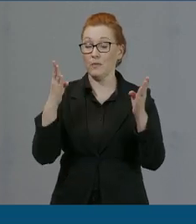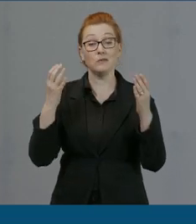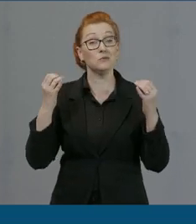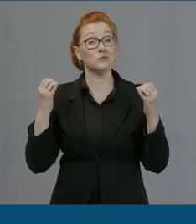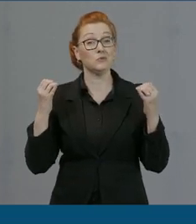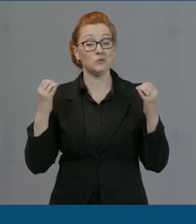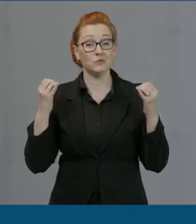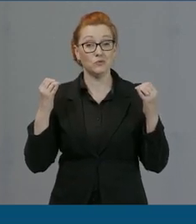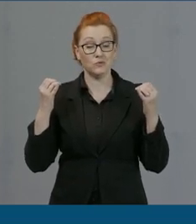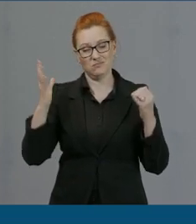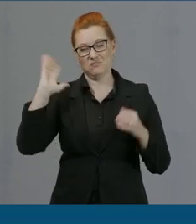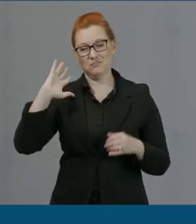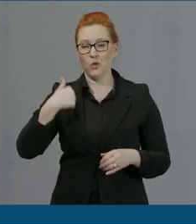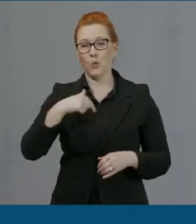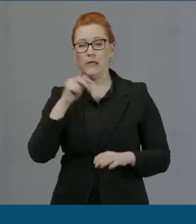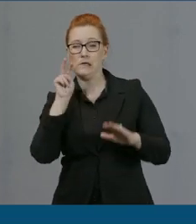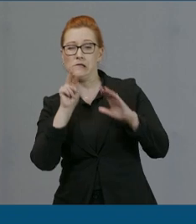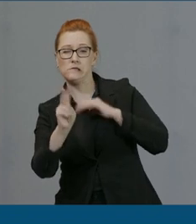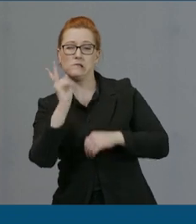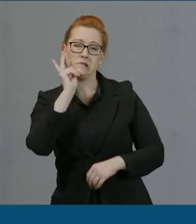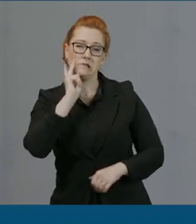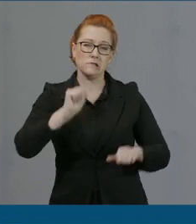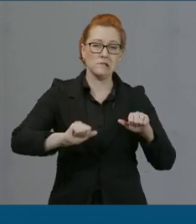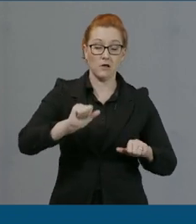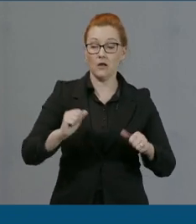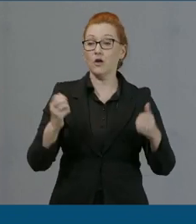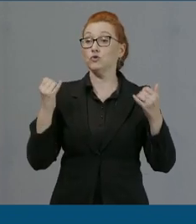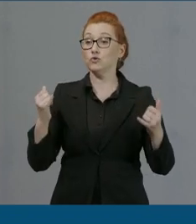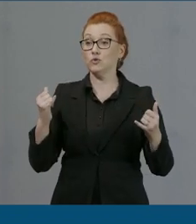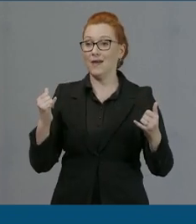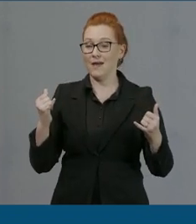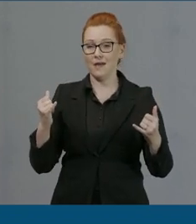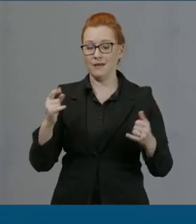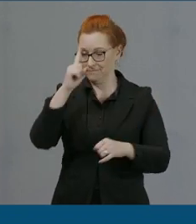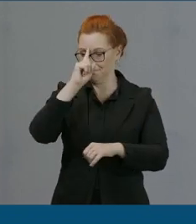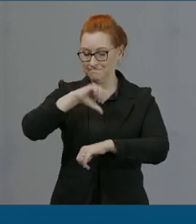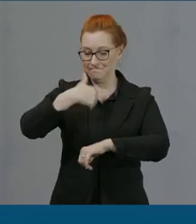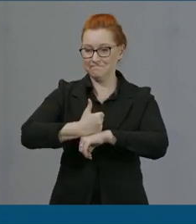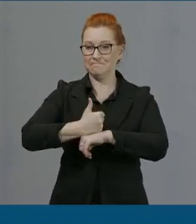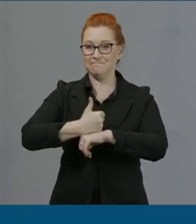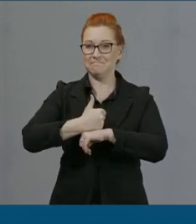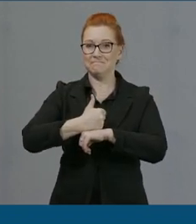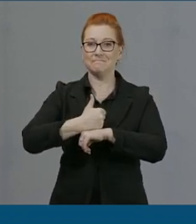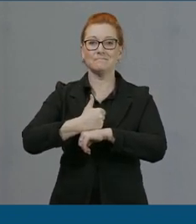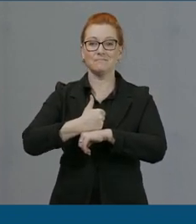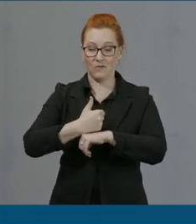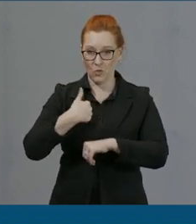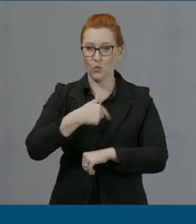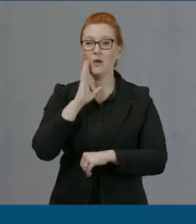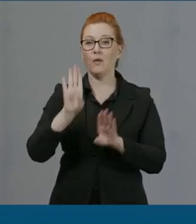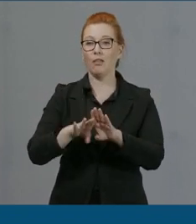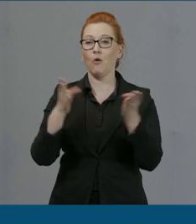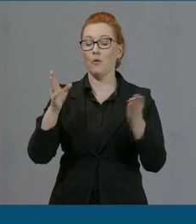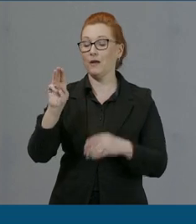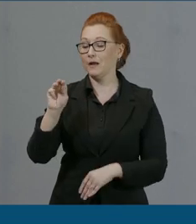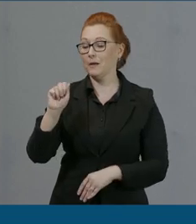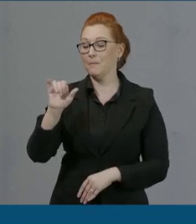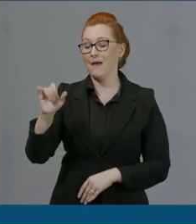to give a date certain of Monday, May 11th. Dine-in services